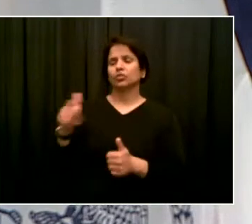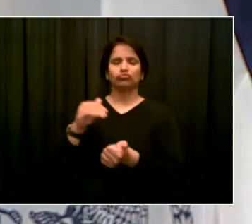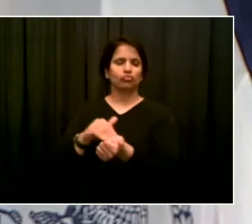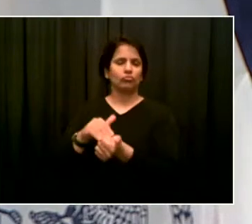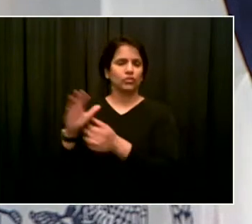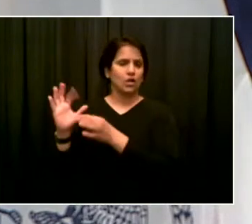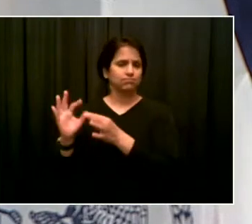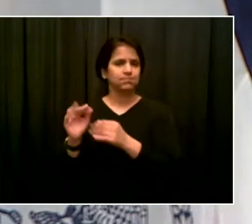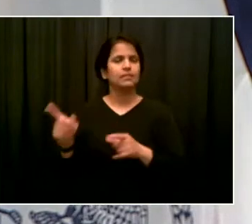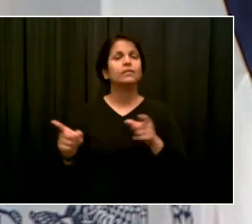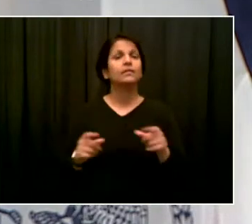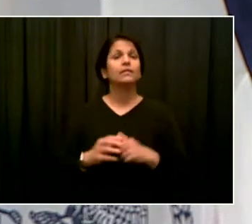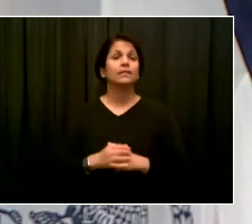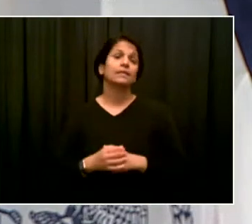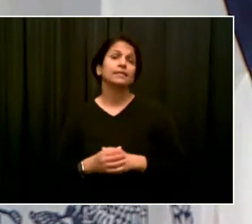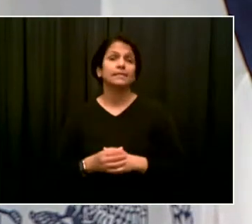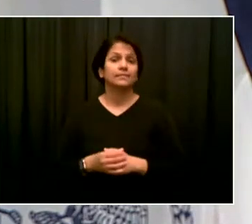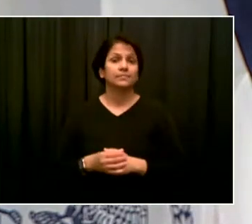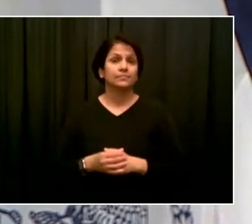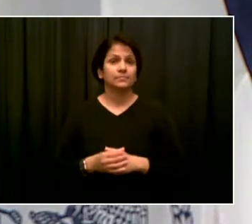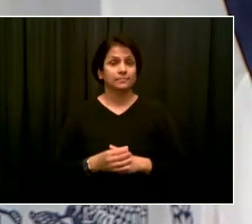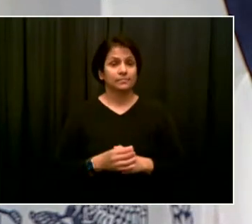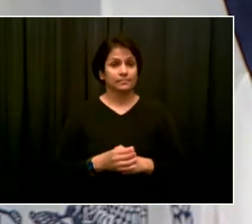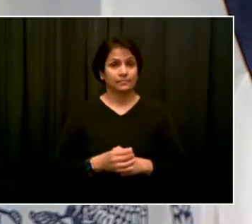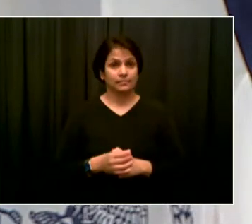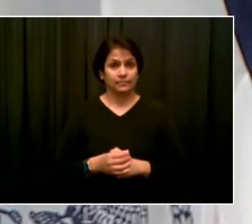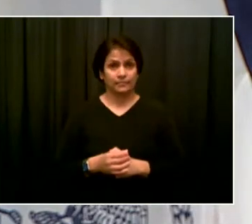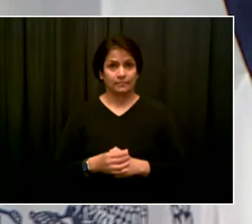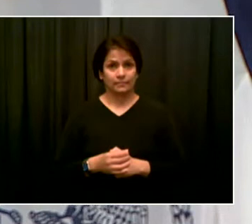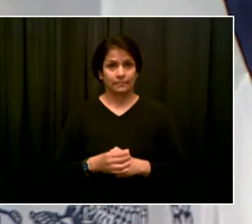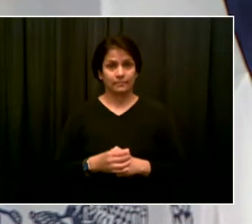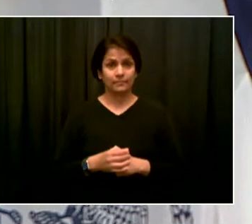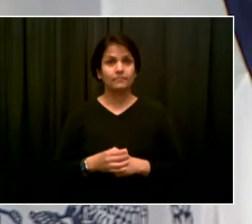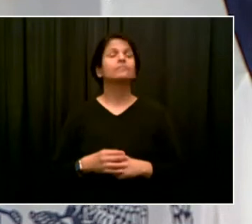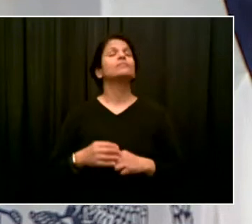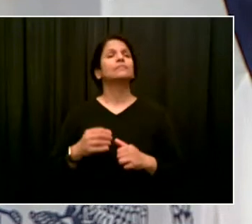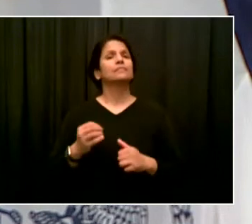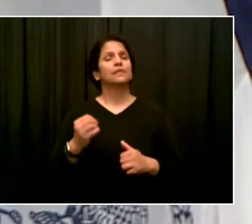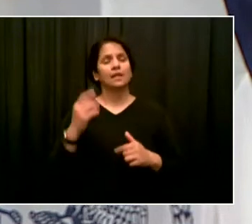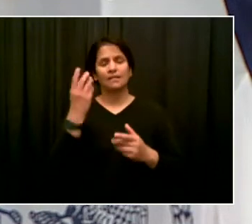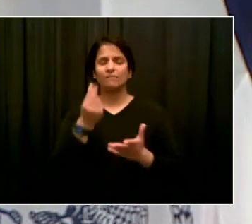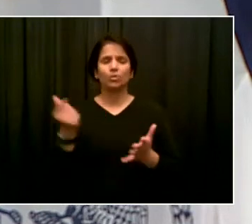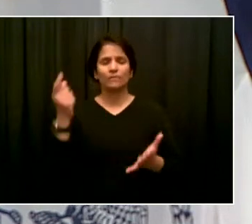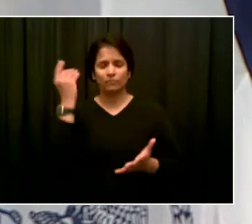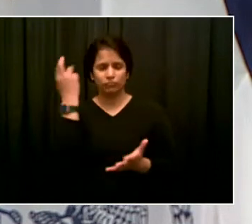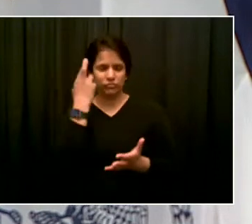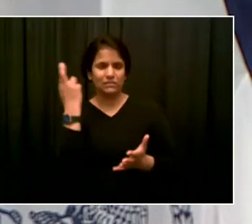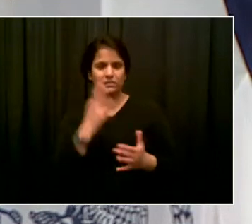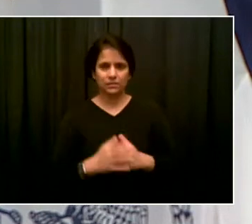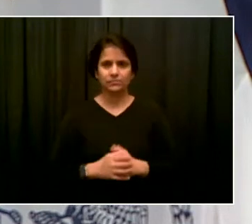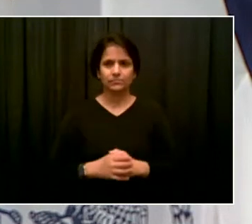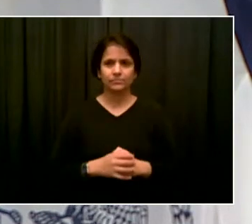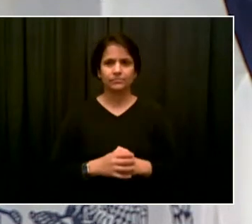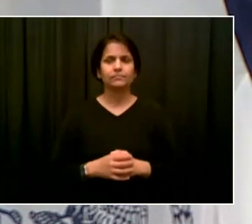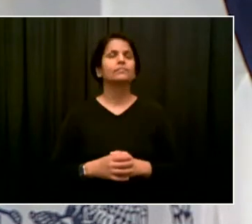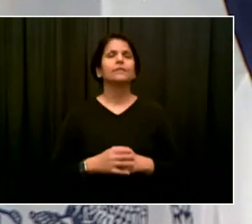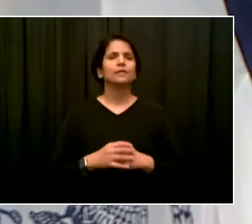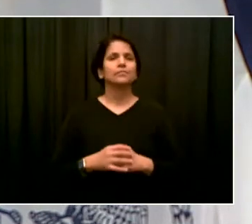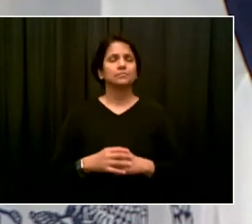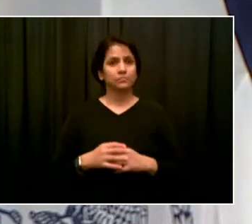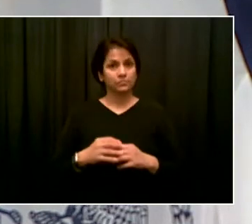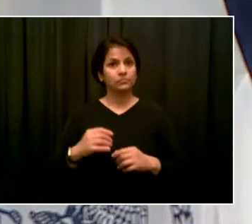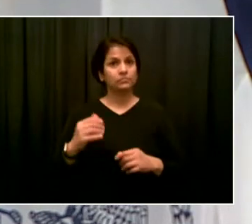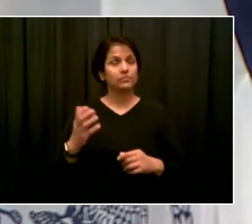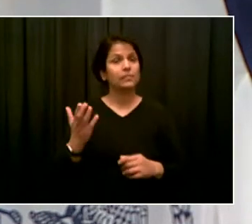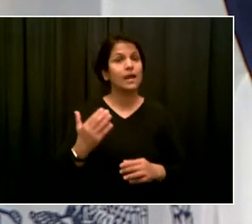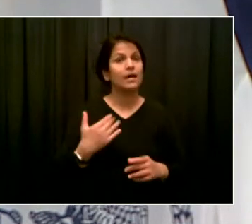Juliet, I think it's a couple different things. I think convenience. I think up till now, because of the scarcity